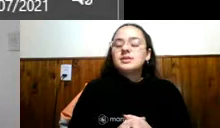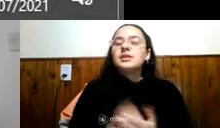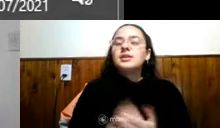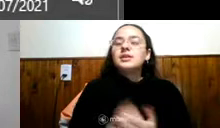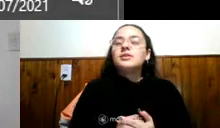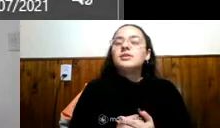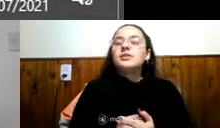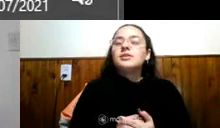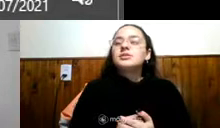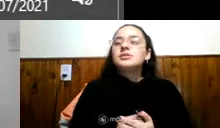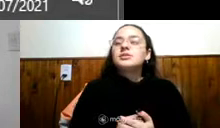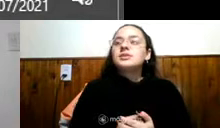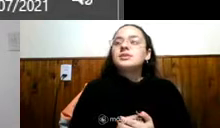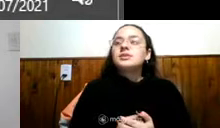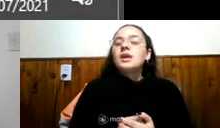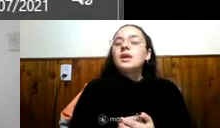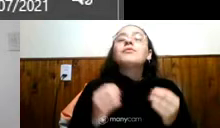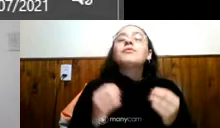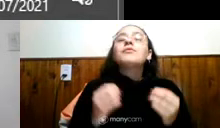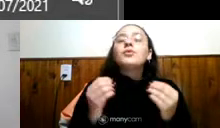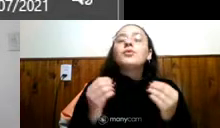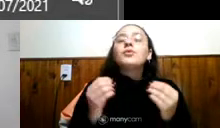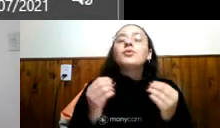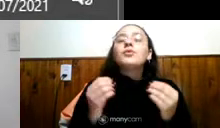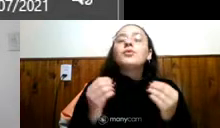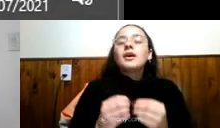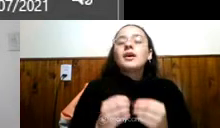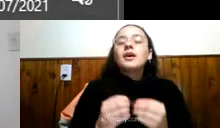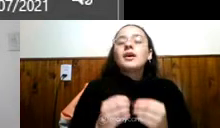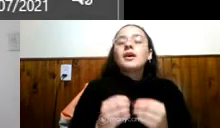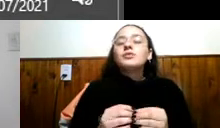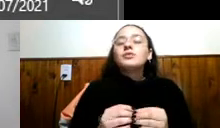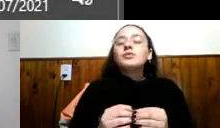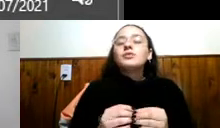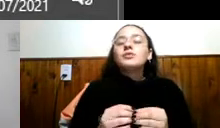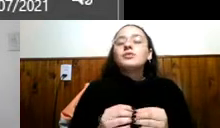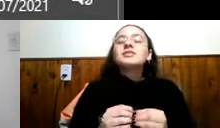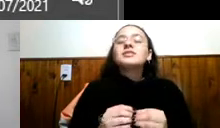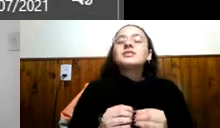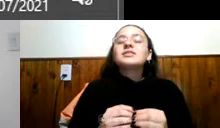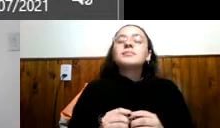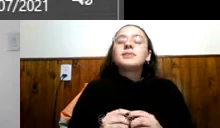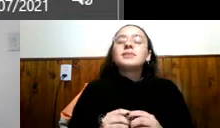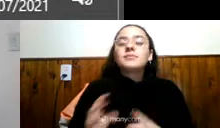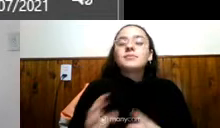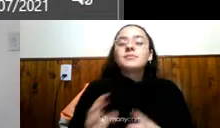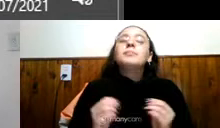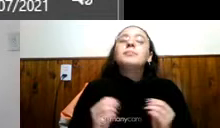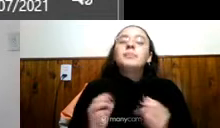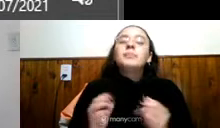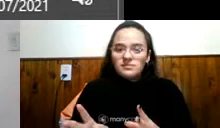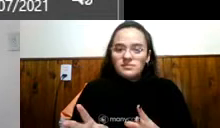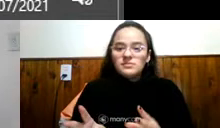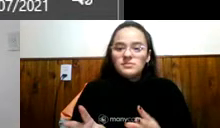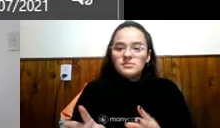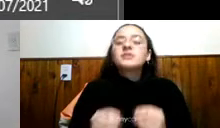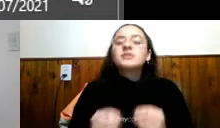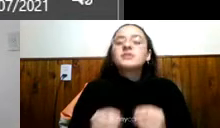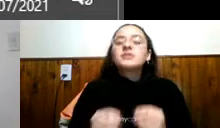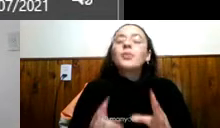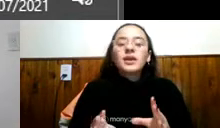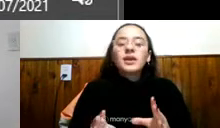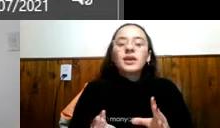don't. If you discriminate something, you will be punished. There's no